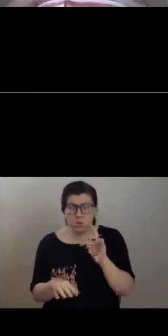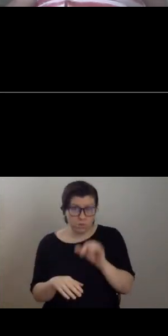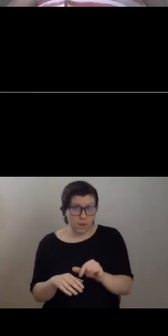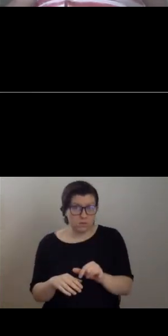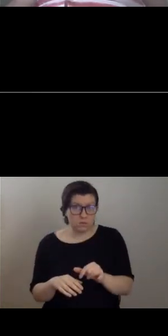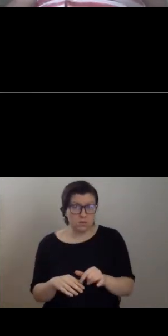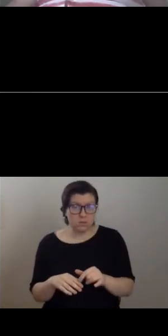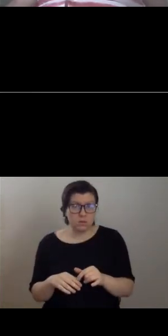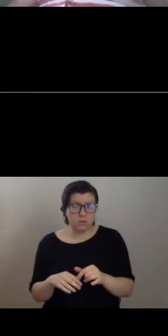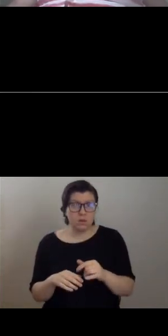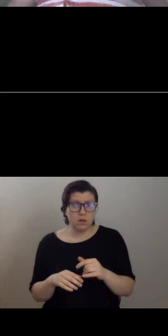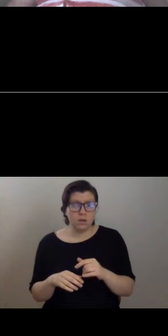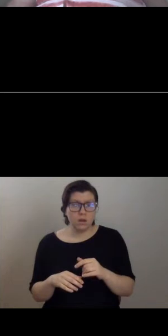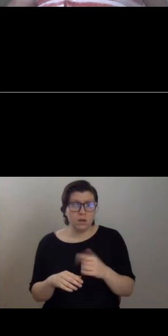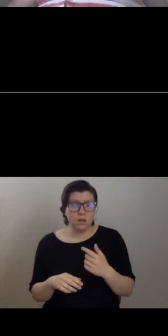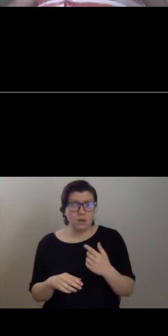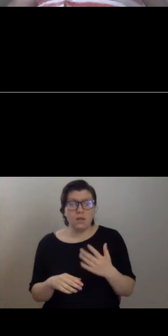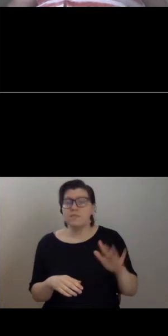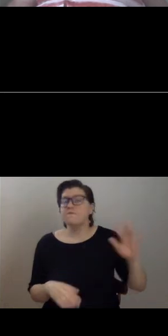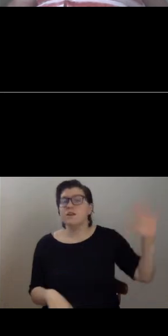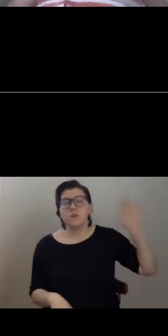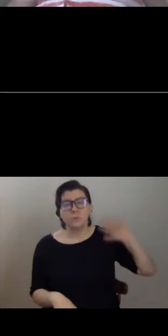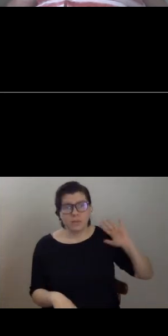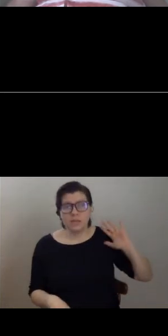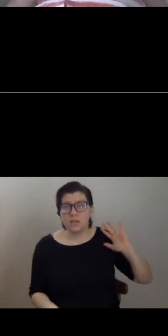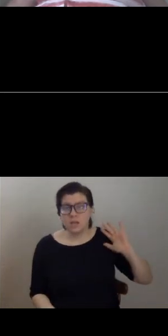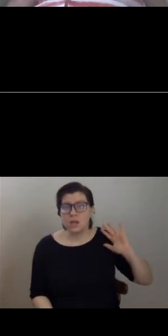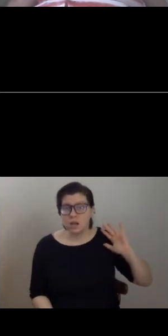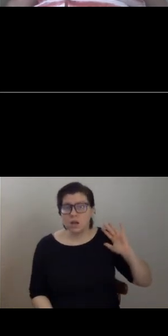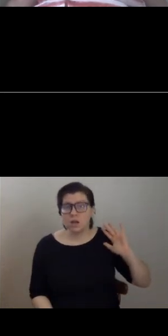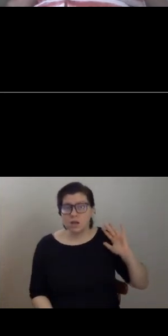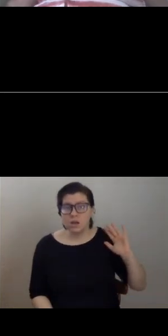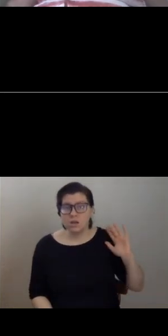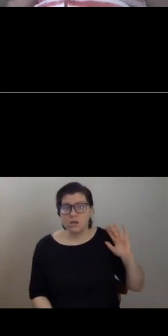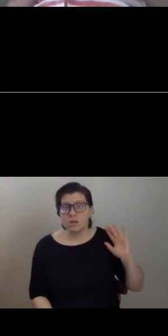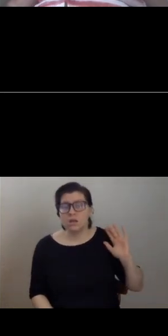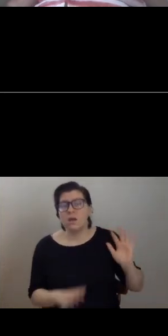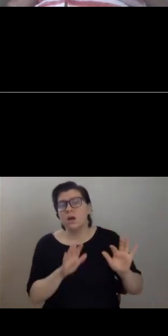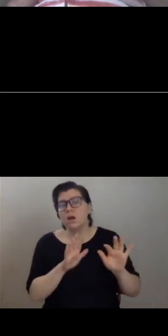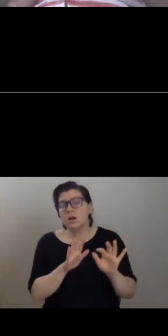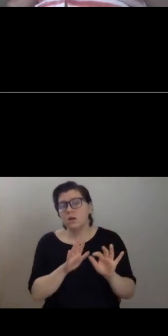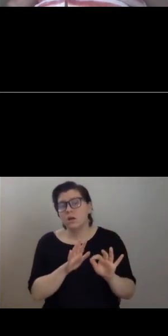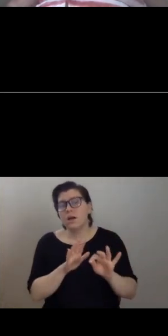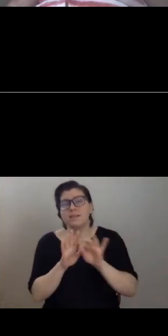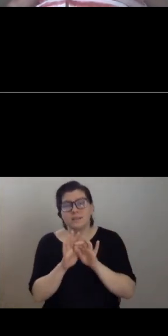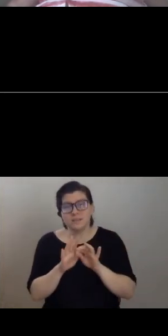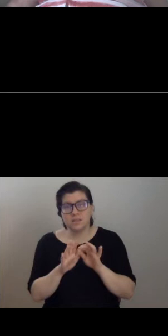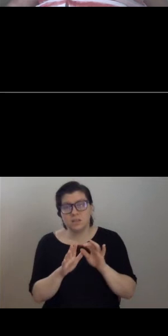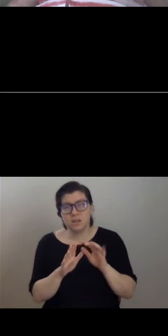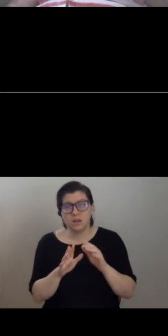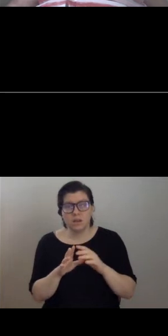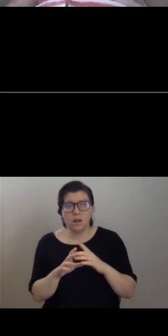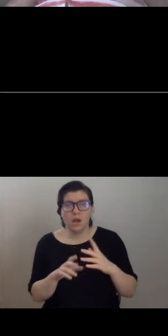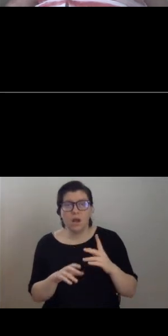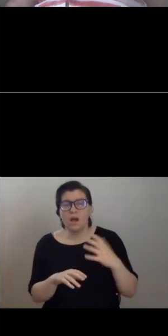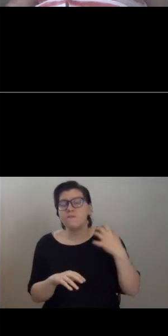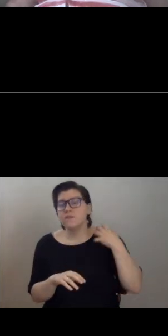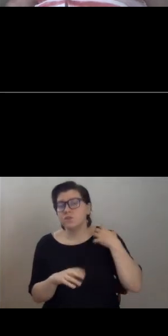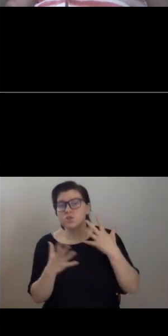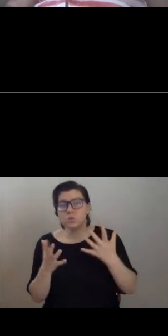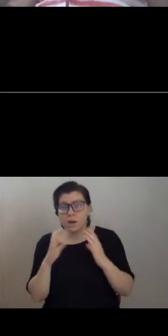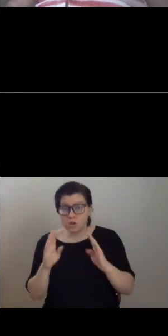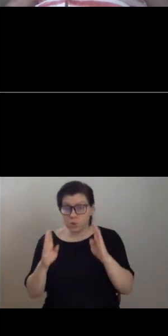Rachel, at the very beginning, um, the elected officials love to hear directly from people